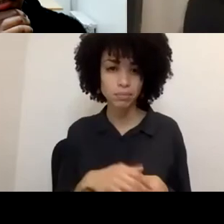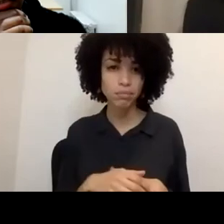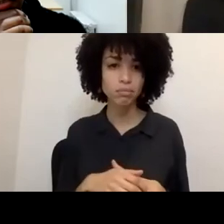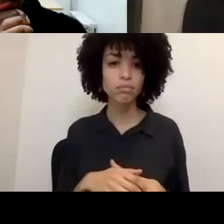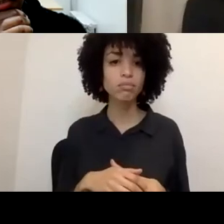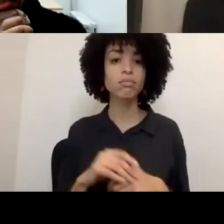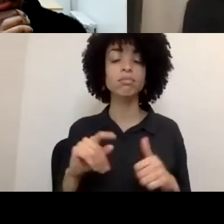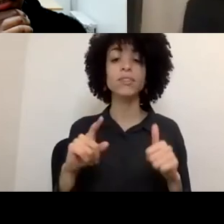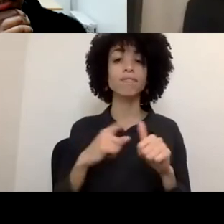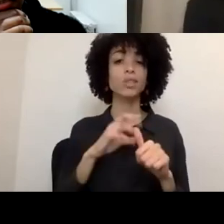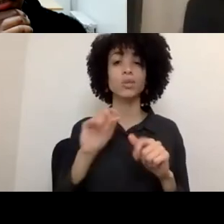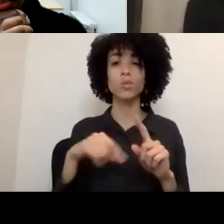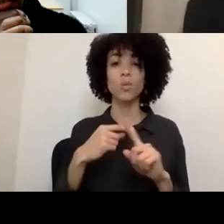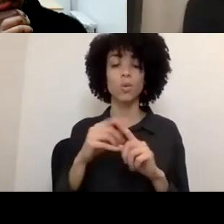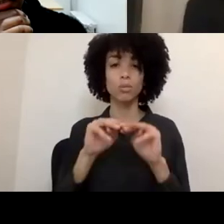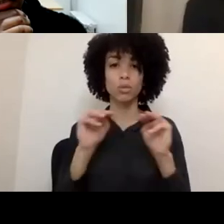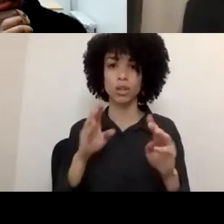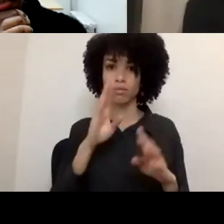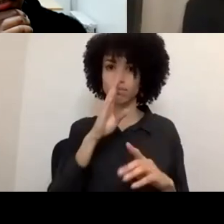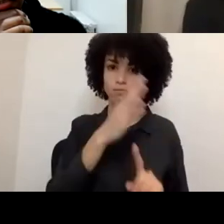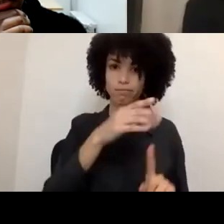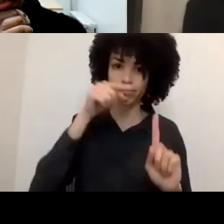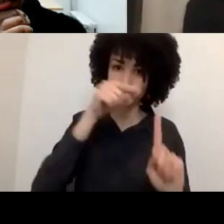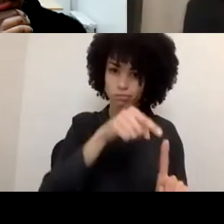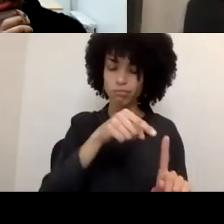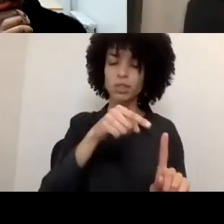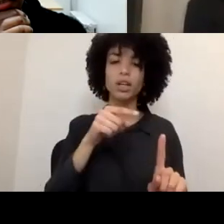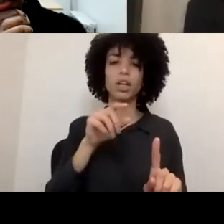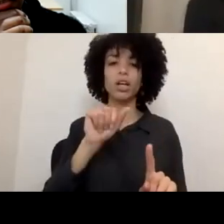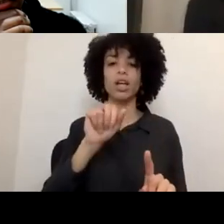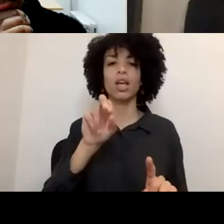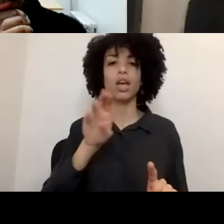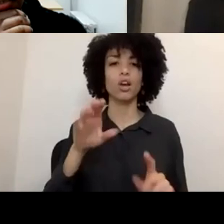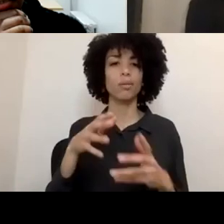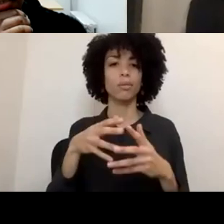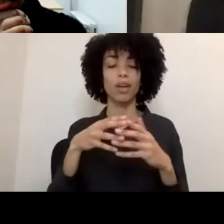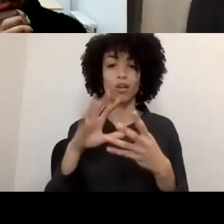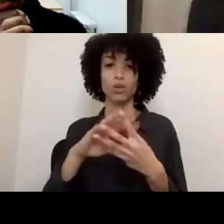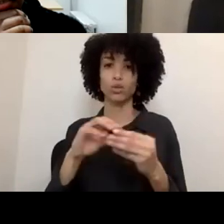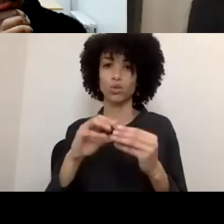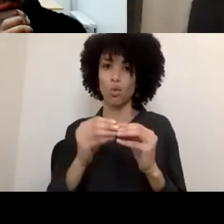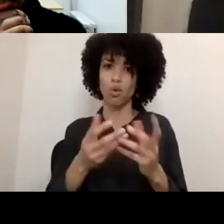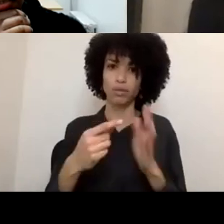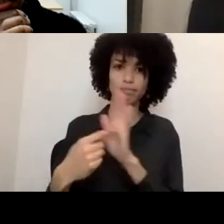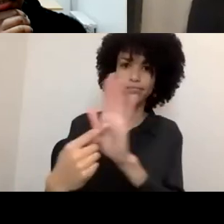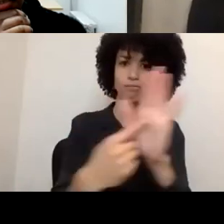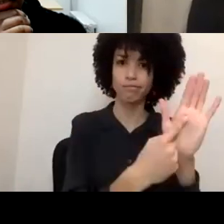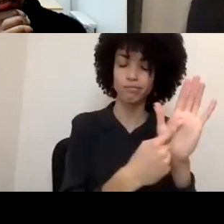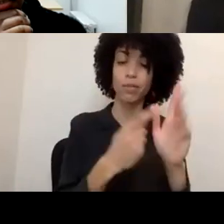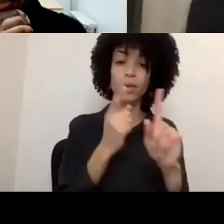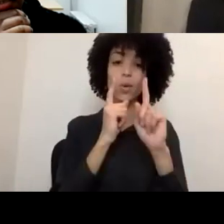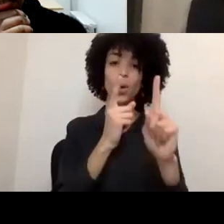only museum that is dedicated to telling the Arab American story. So basically our mission is to promote, preserve,